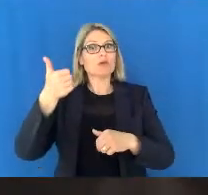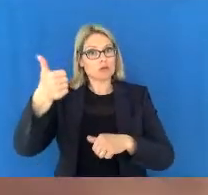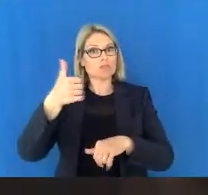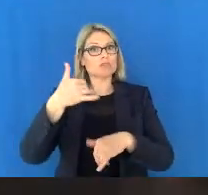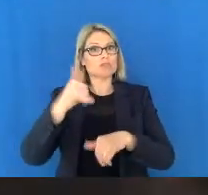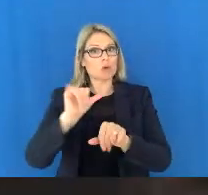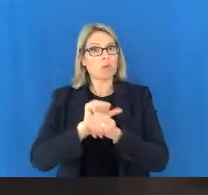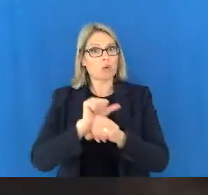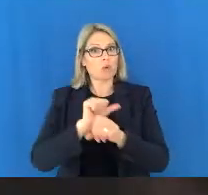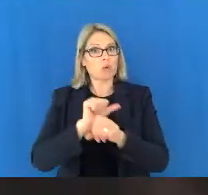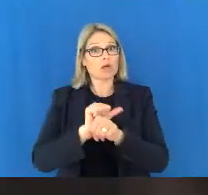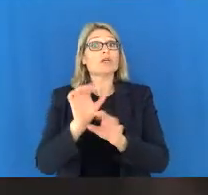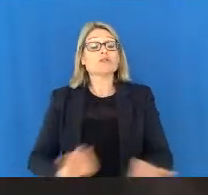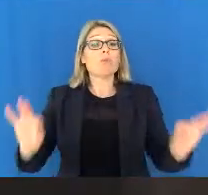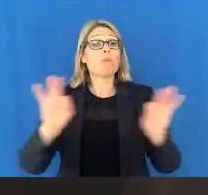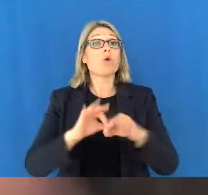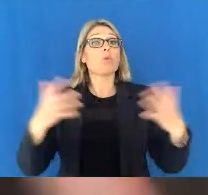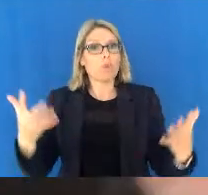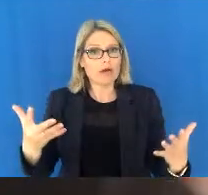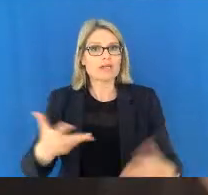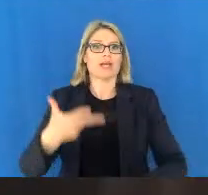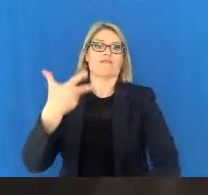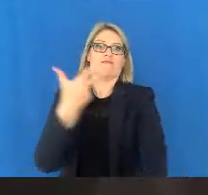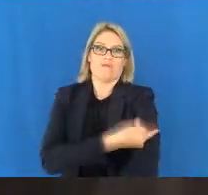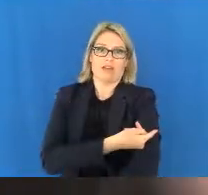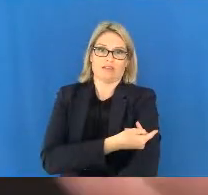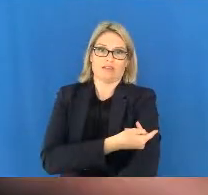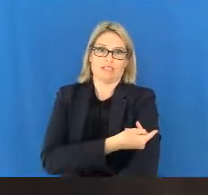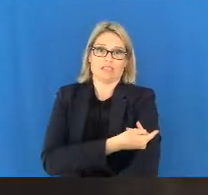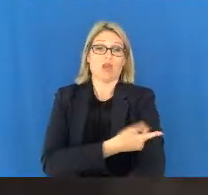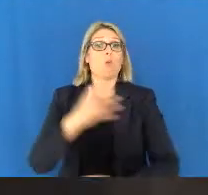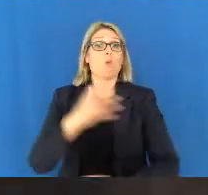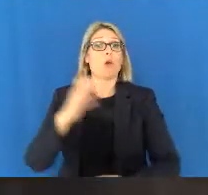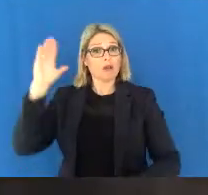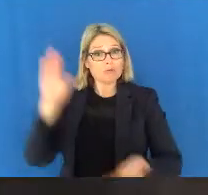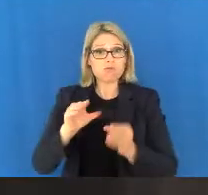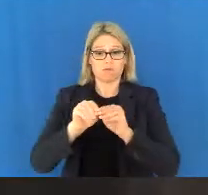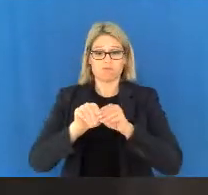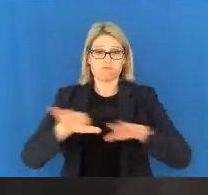be vaccinated. We're trying to prevent outbreaks. We're trying to